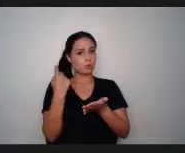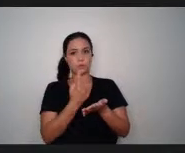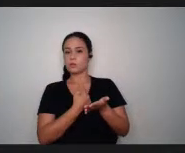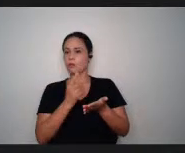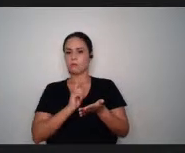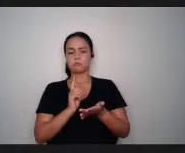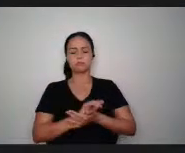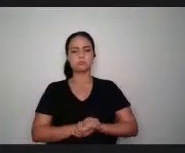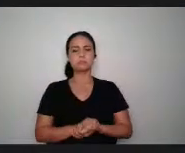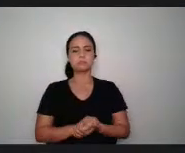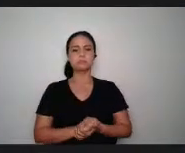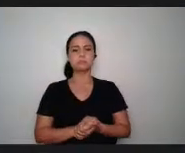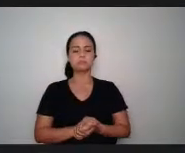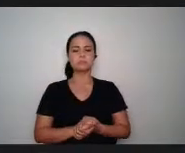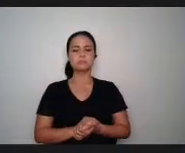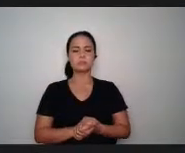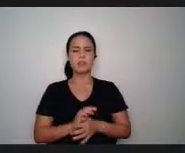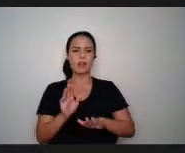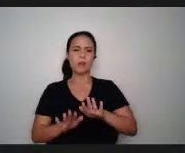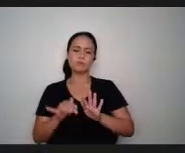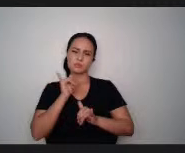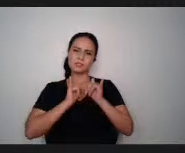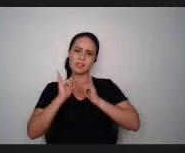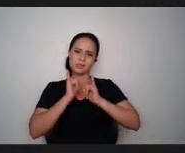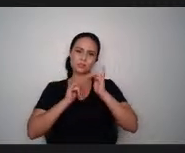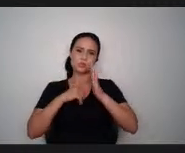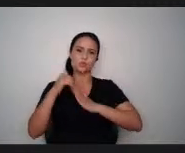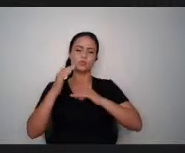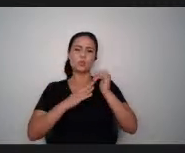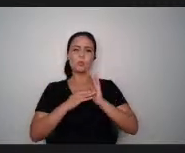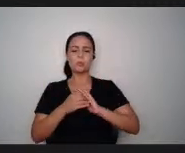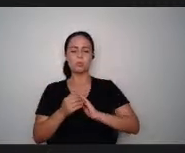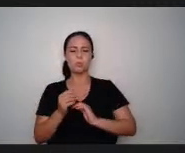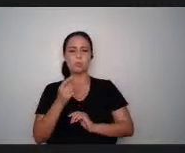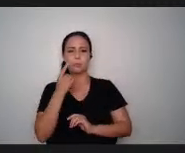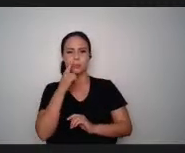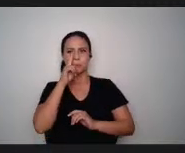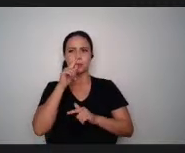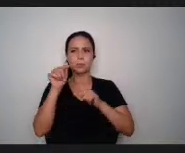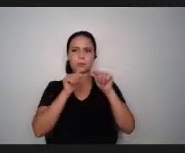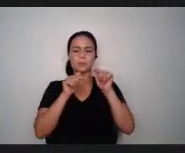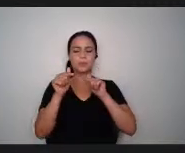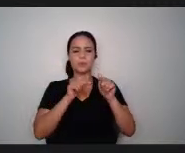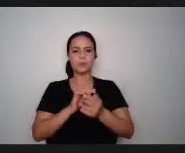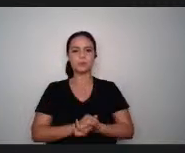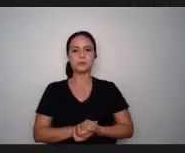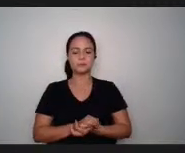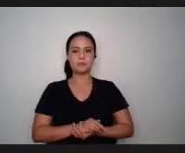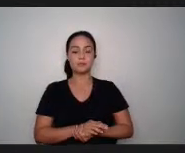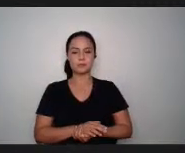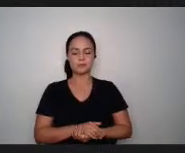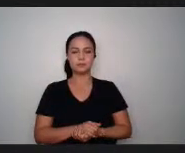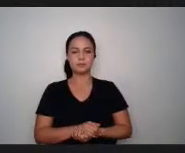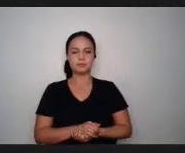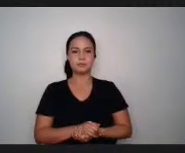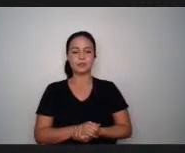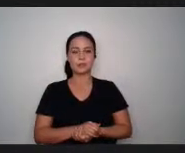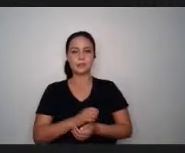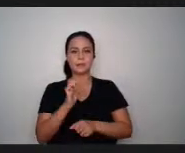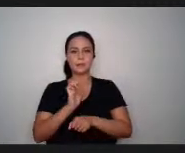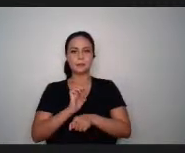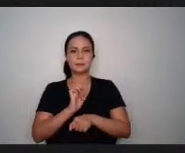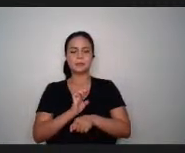suspended and gave a punishment. It wasn't us. Here are a couple of data about work accidents.